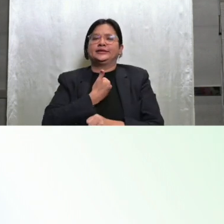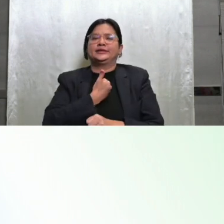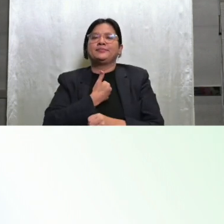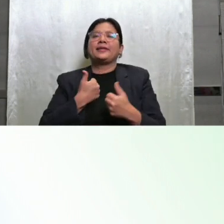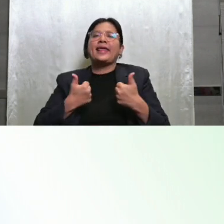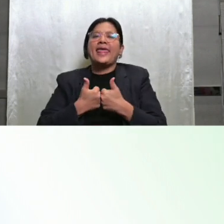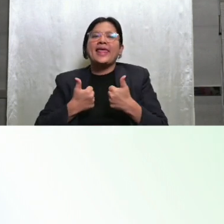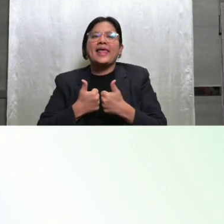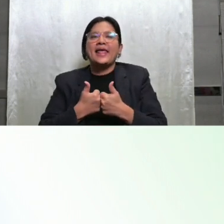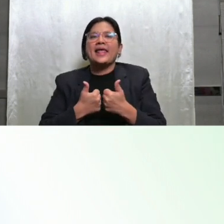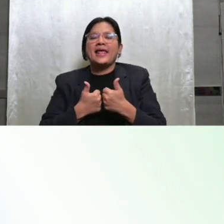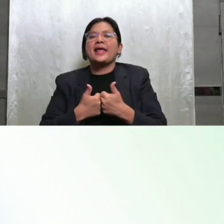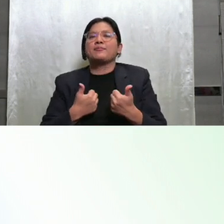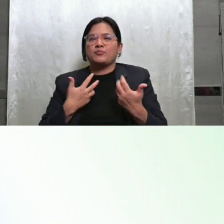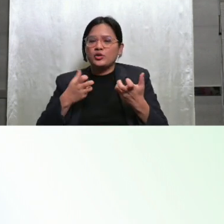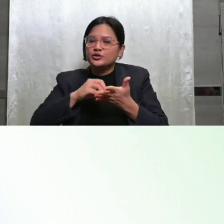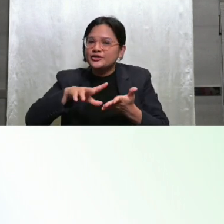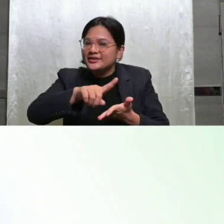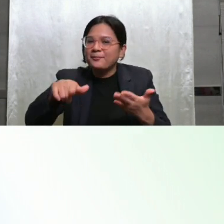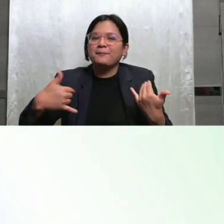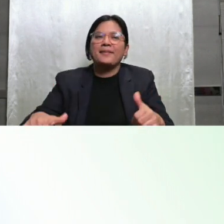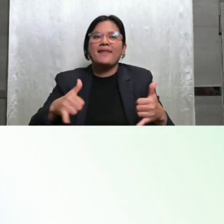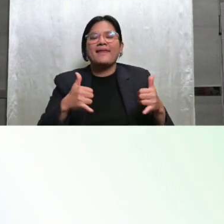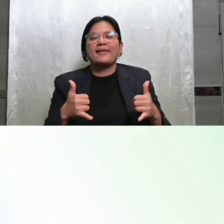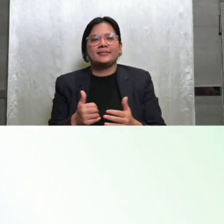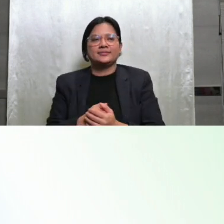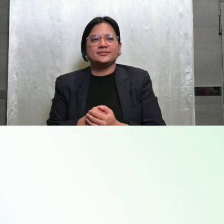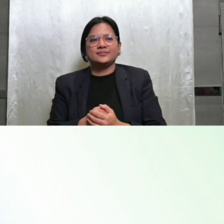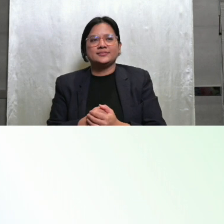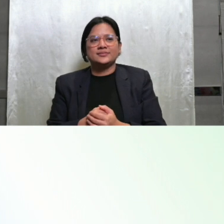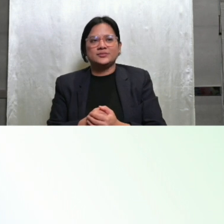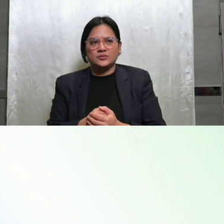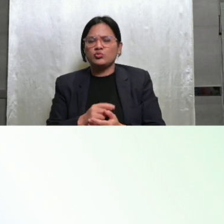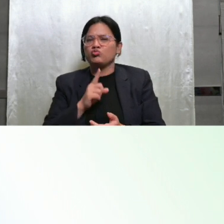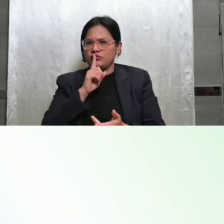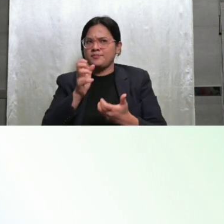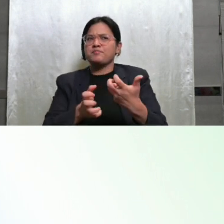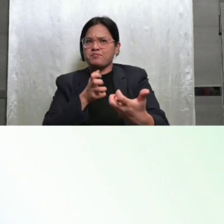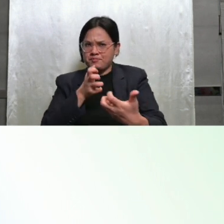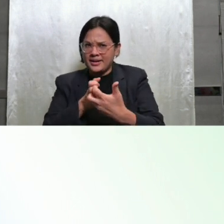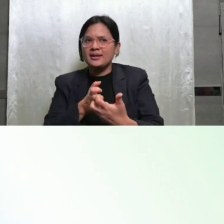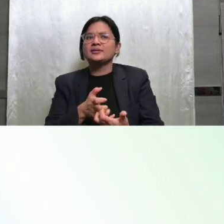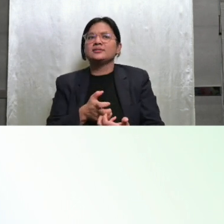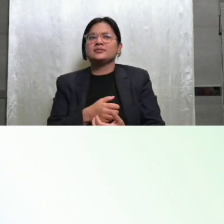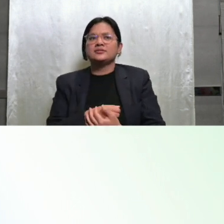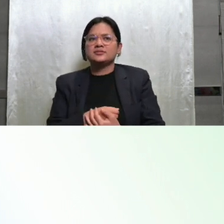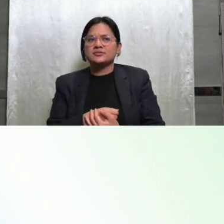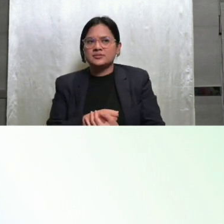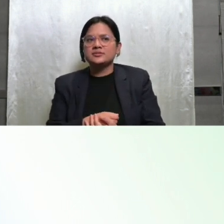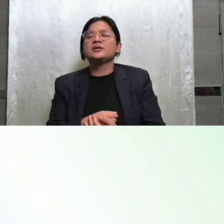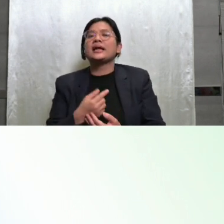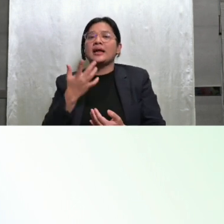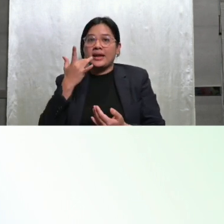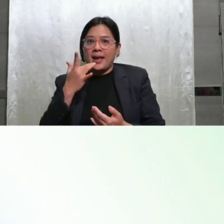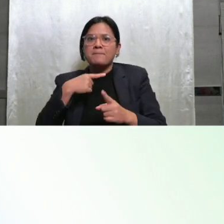see that students start getting learning. And we saw great results that we'll show in our case studies. And our anatomy